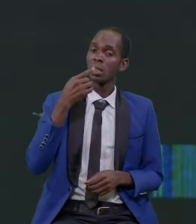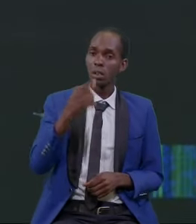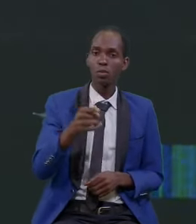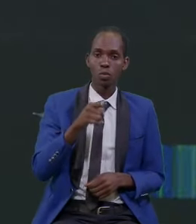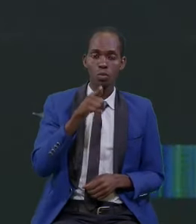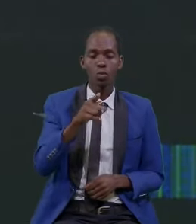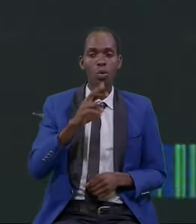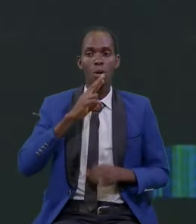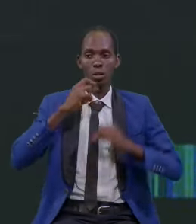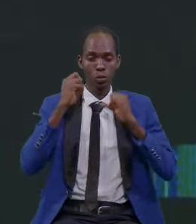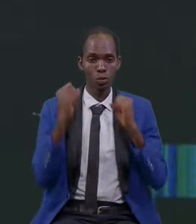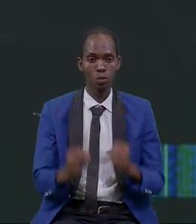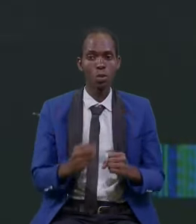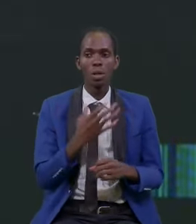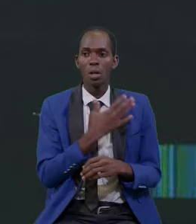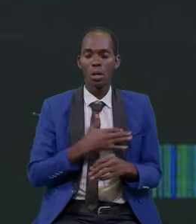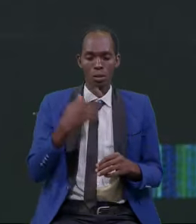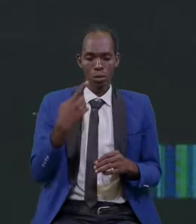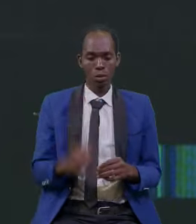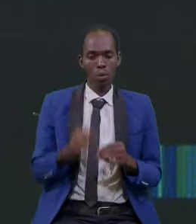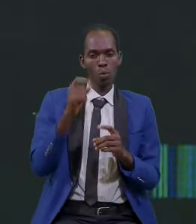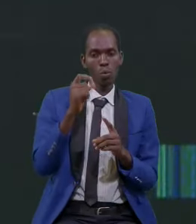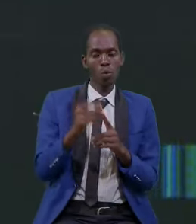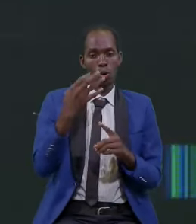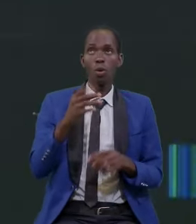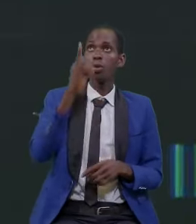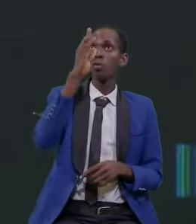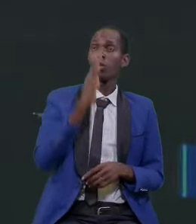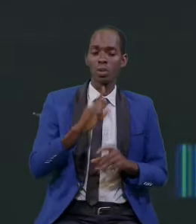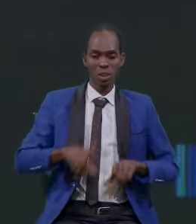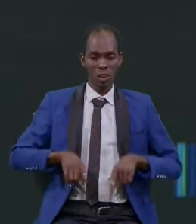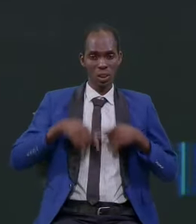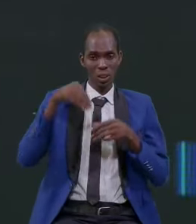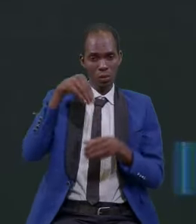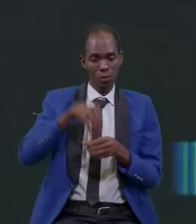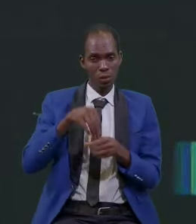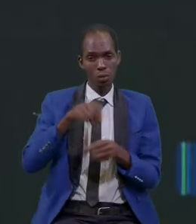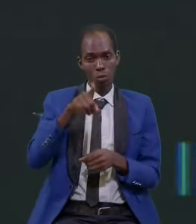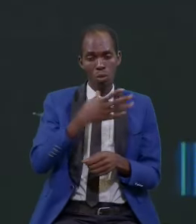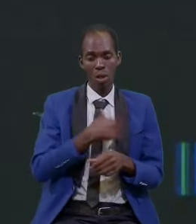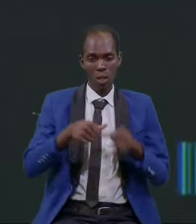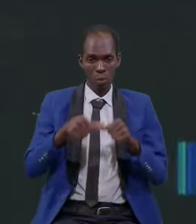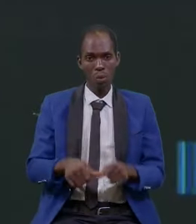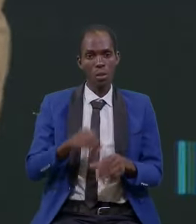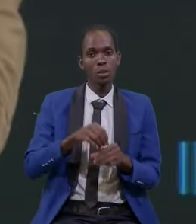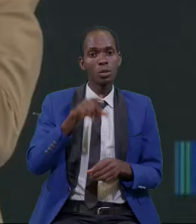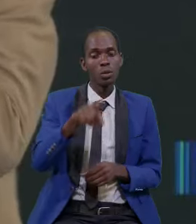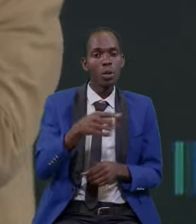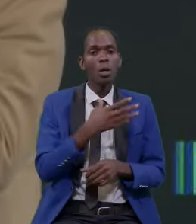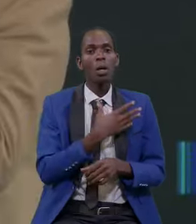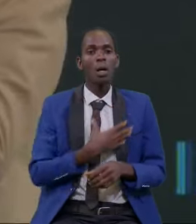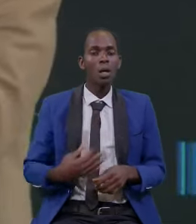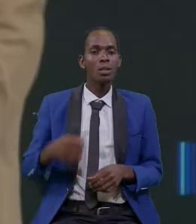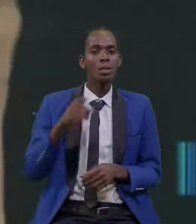of God dwelleth, abideth in you. And ye have